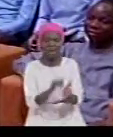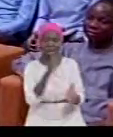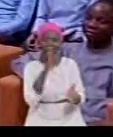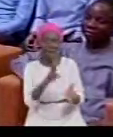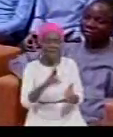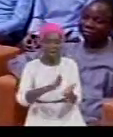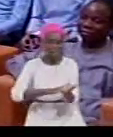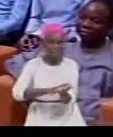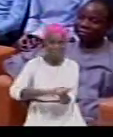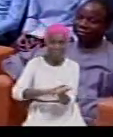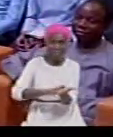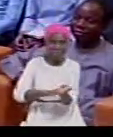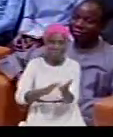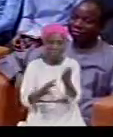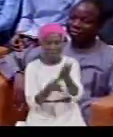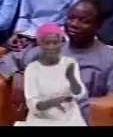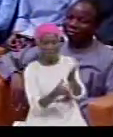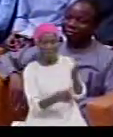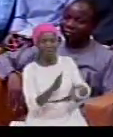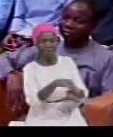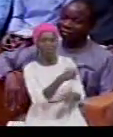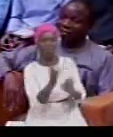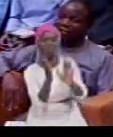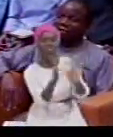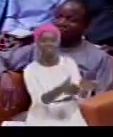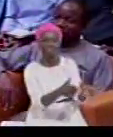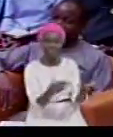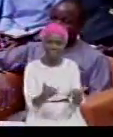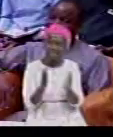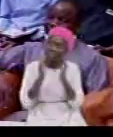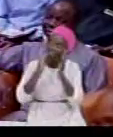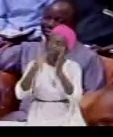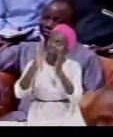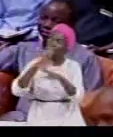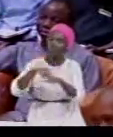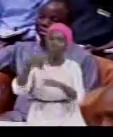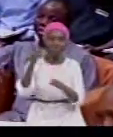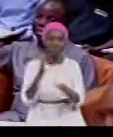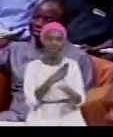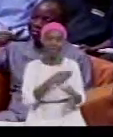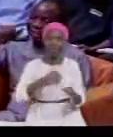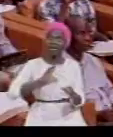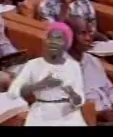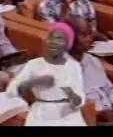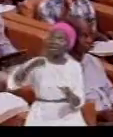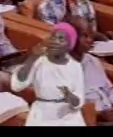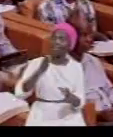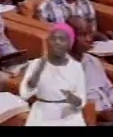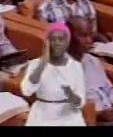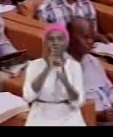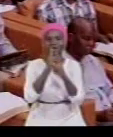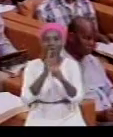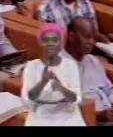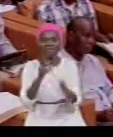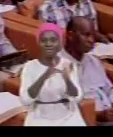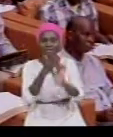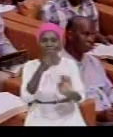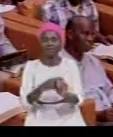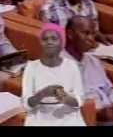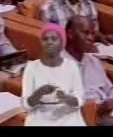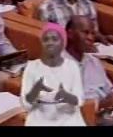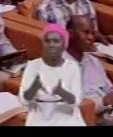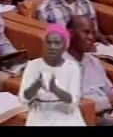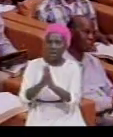you just leave them alone and face our God? Our God will answer you. Ask, it shall be given